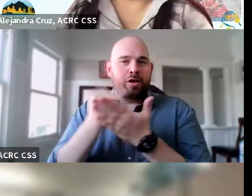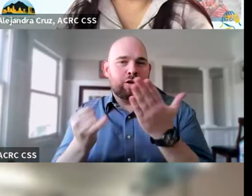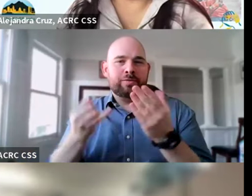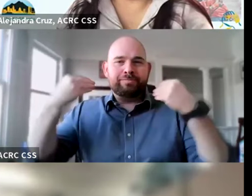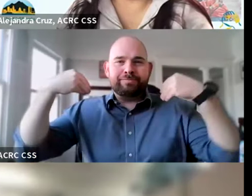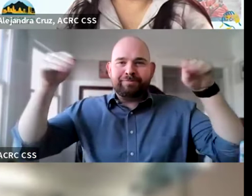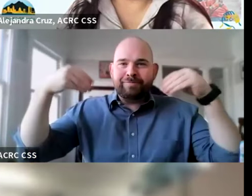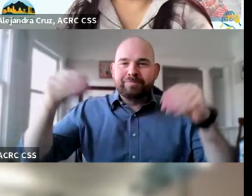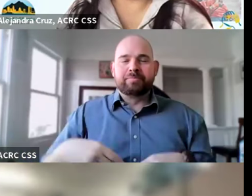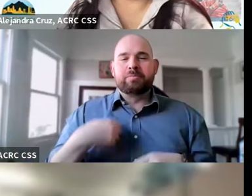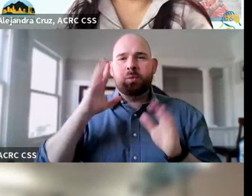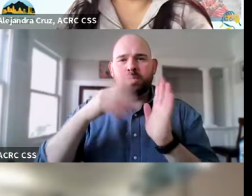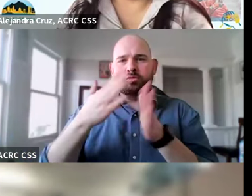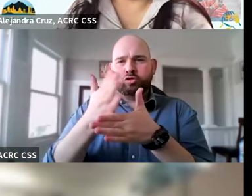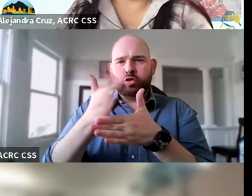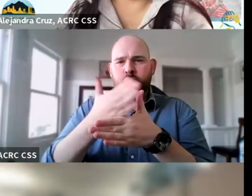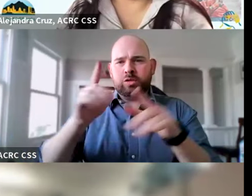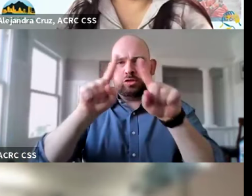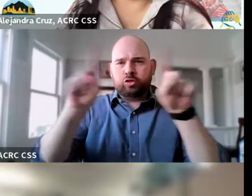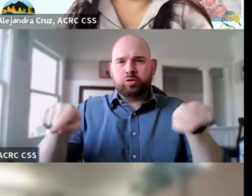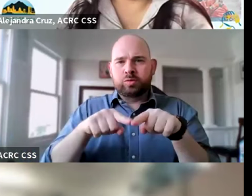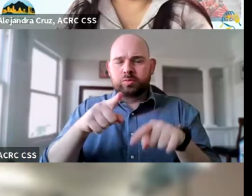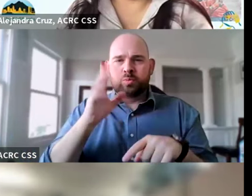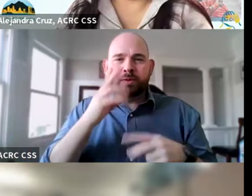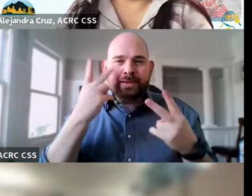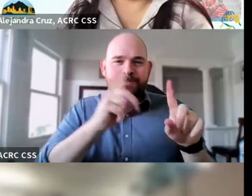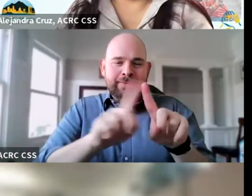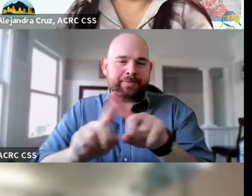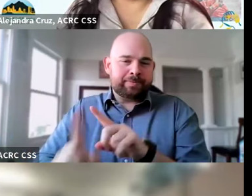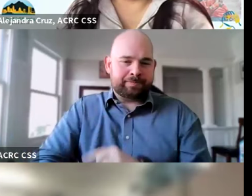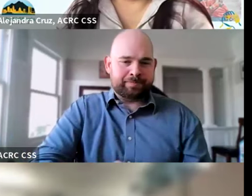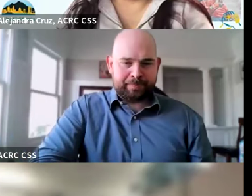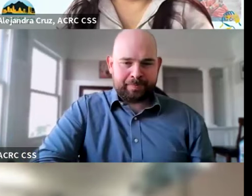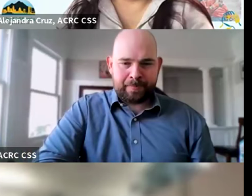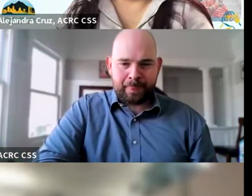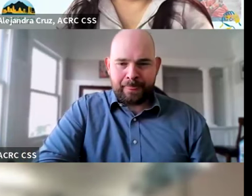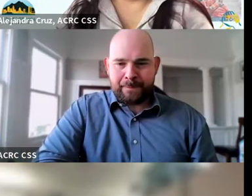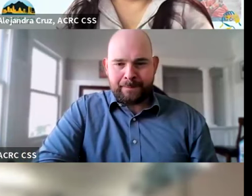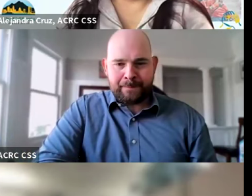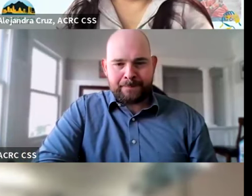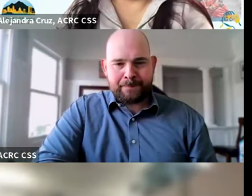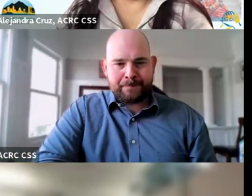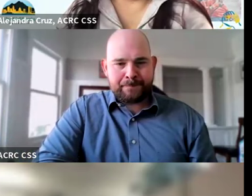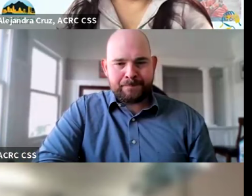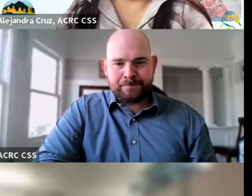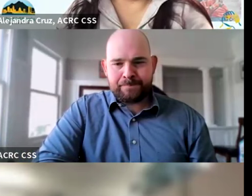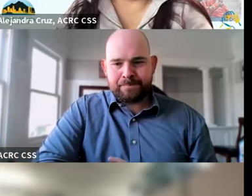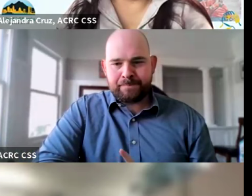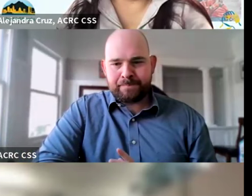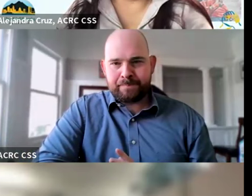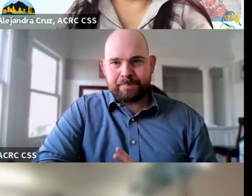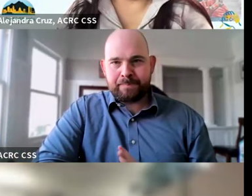or family member. I'll share some examples of ASL artists and ASL gifts.